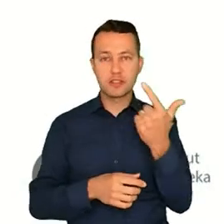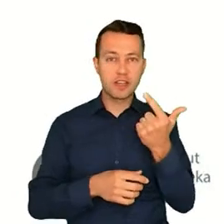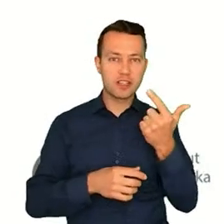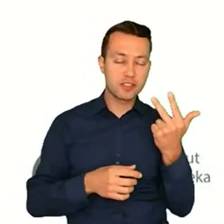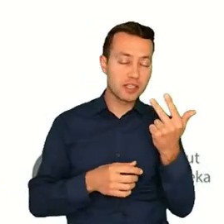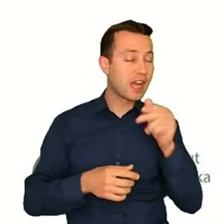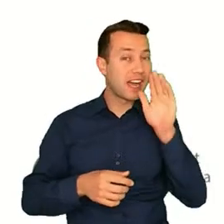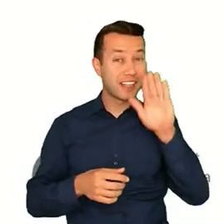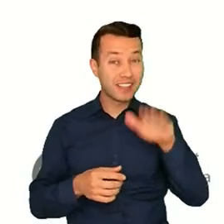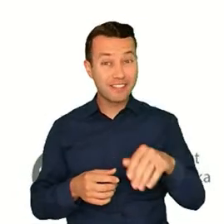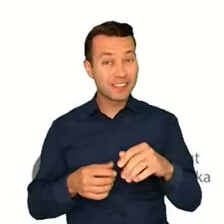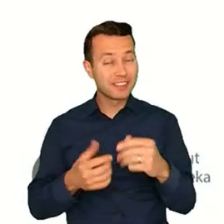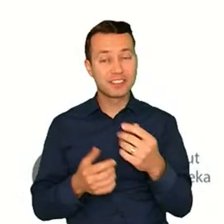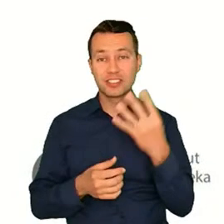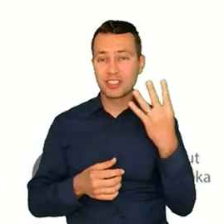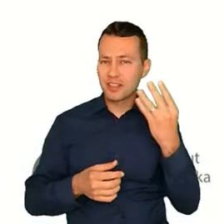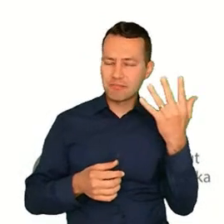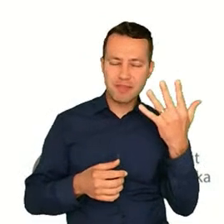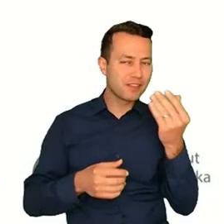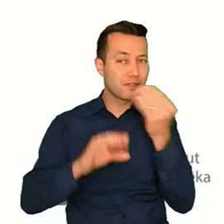Sometimes the enterprise can